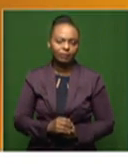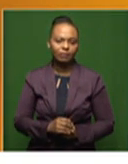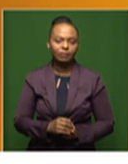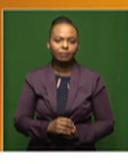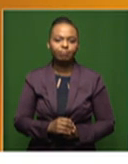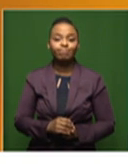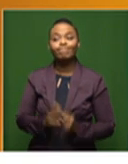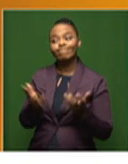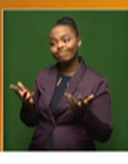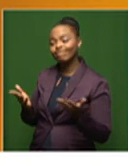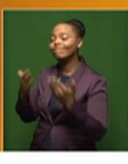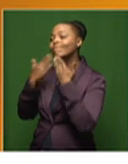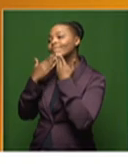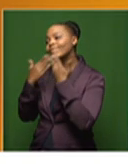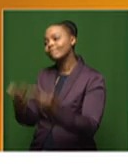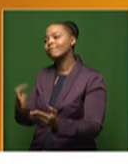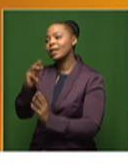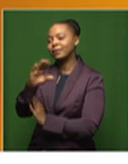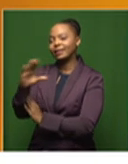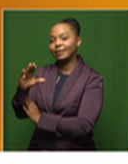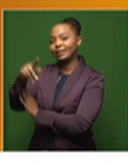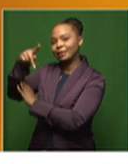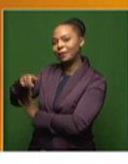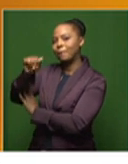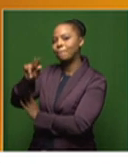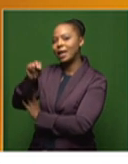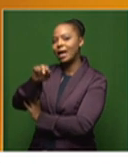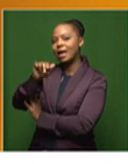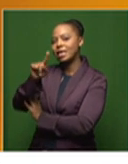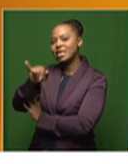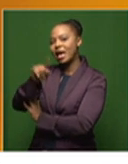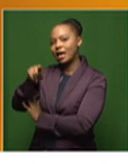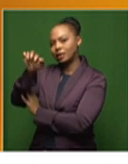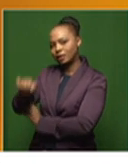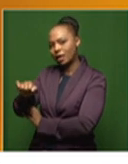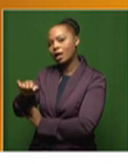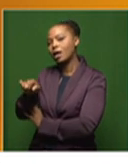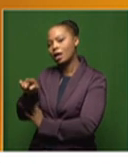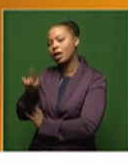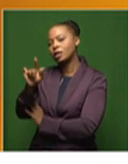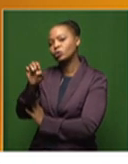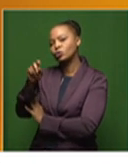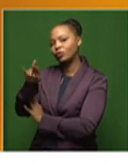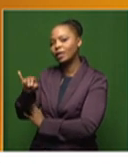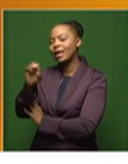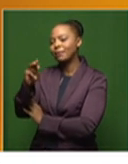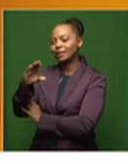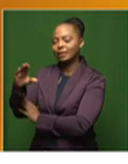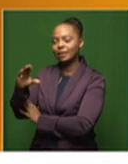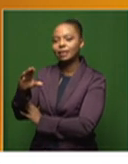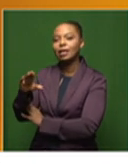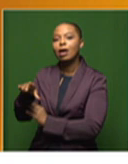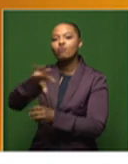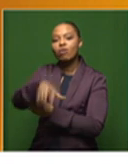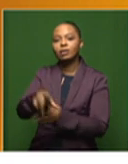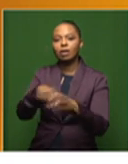Well, MEC, we thank you for your time. Panyaza Lesufi is the MEC for Education in the province of Gauteng. Just talking about